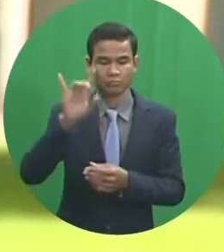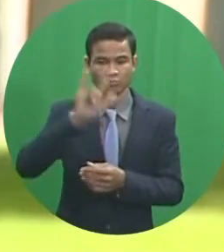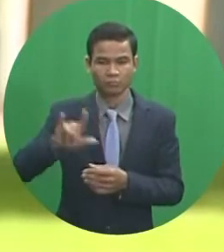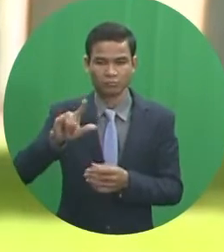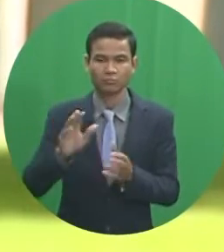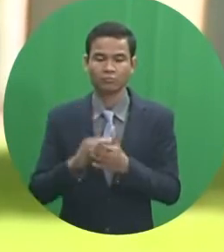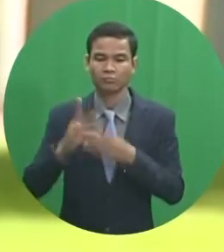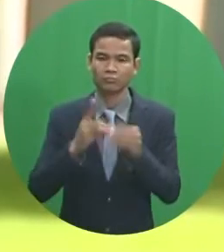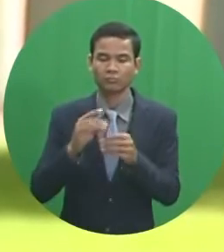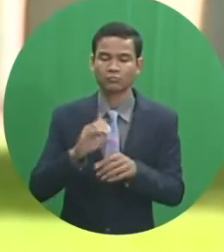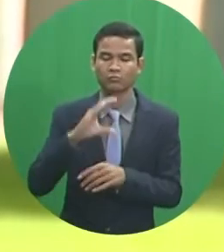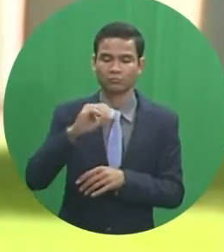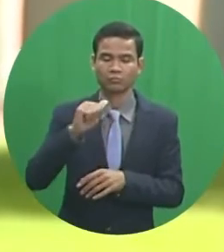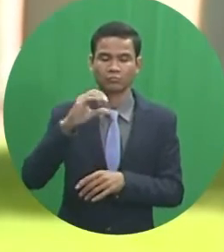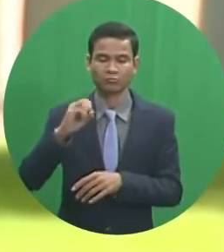News Socket